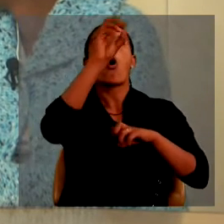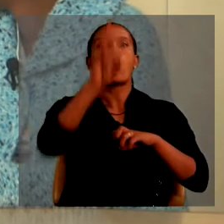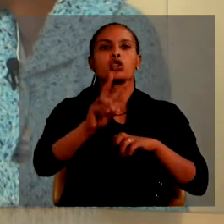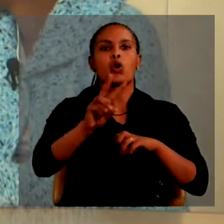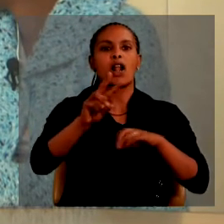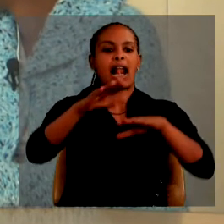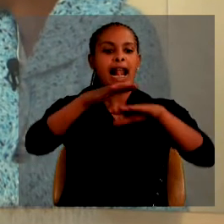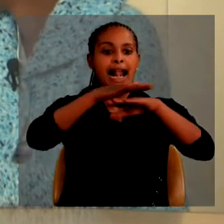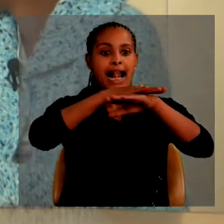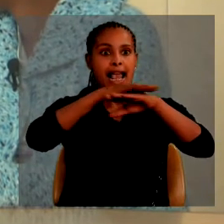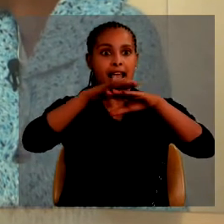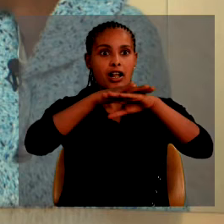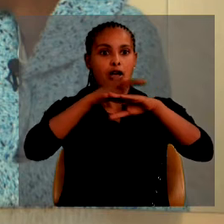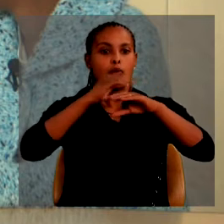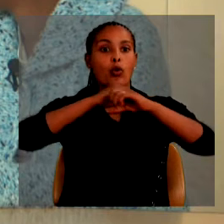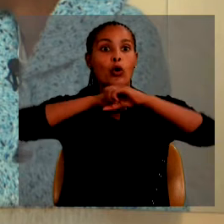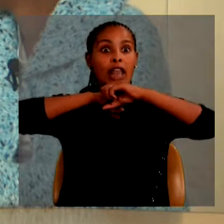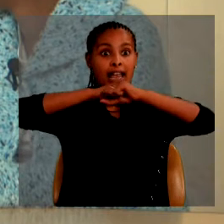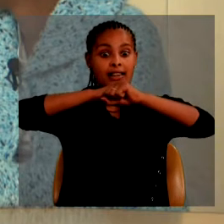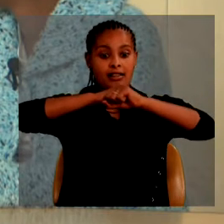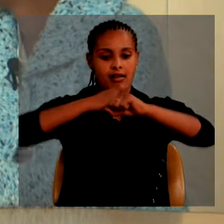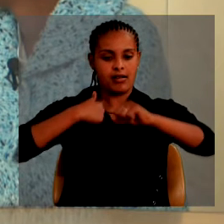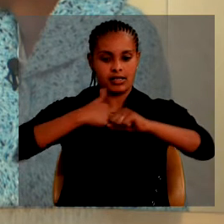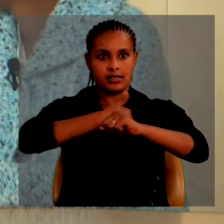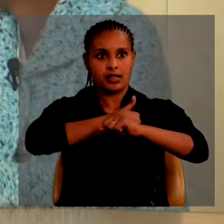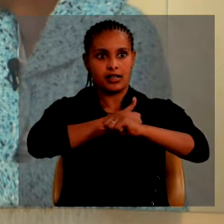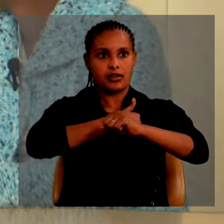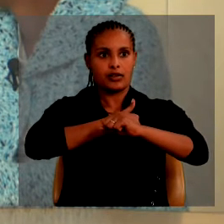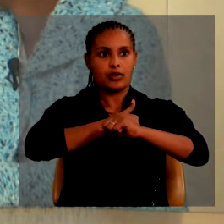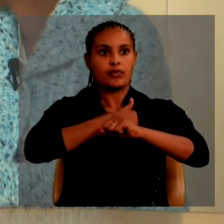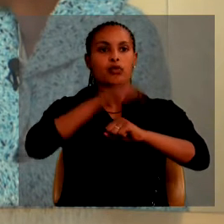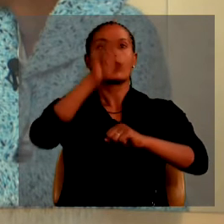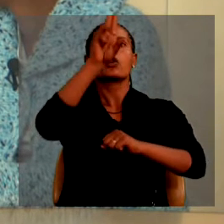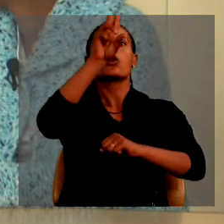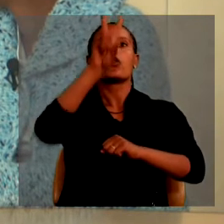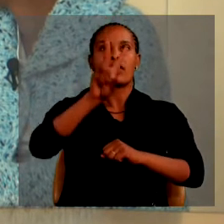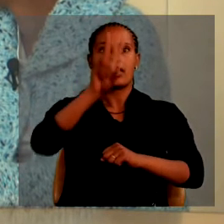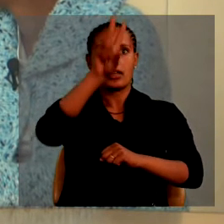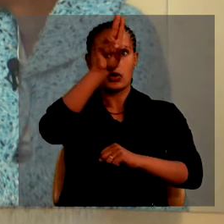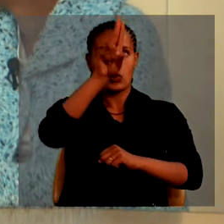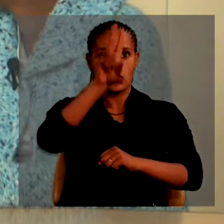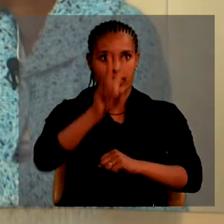which used to protect us from the UV ray. UV.